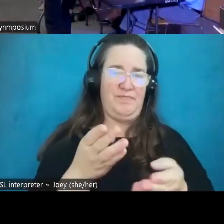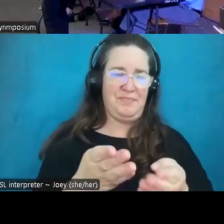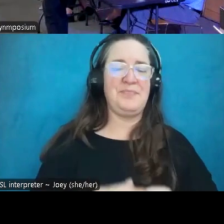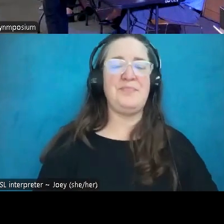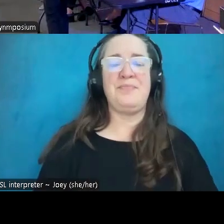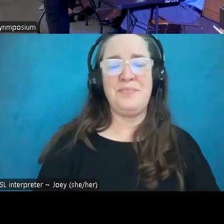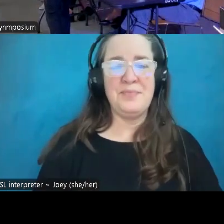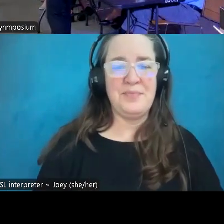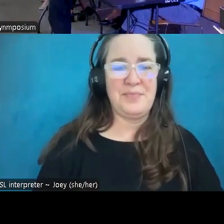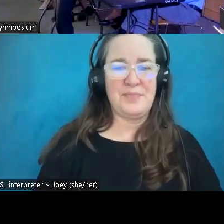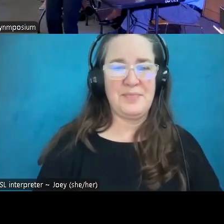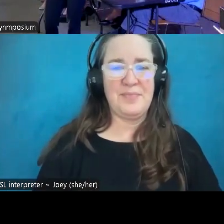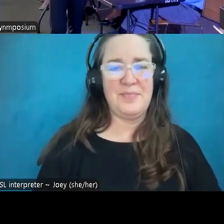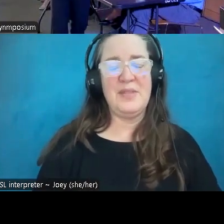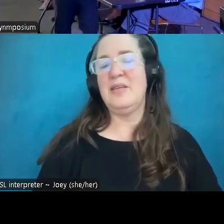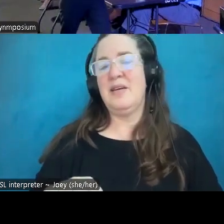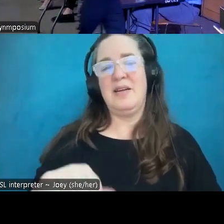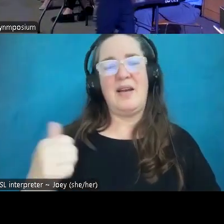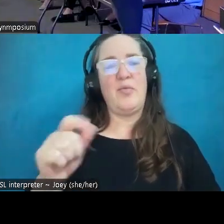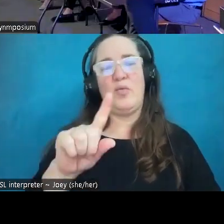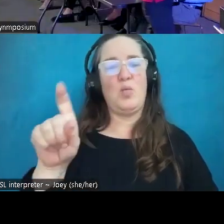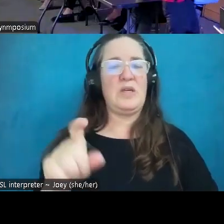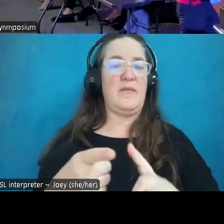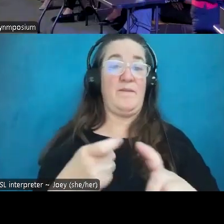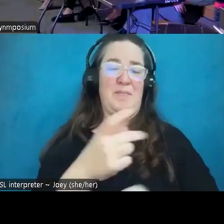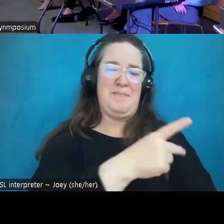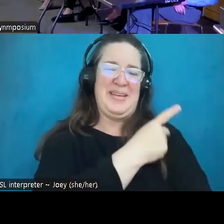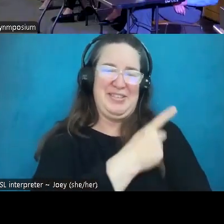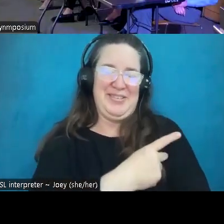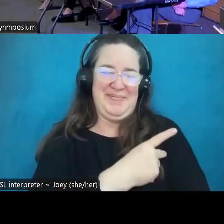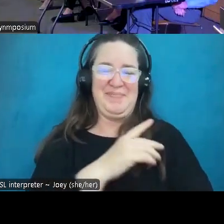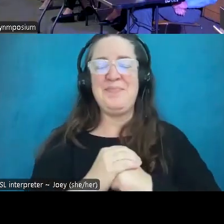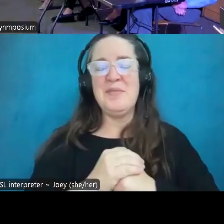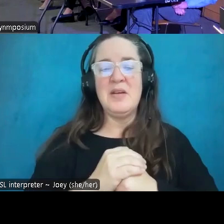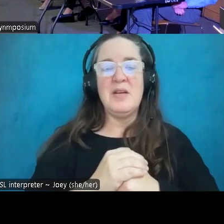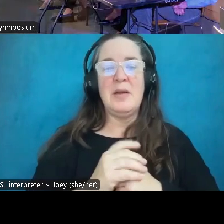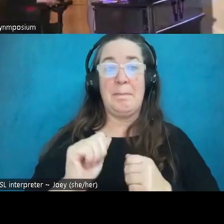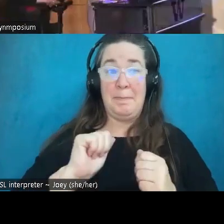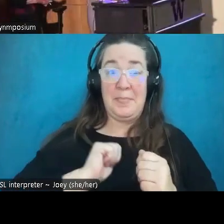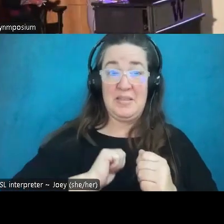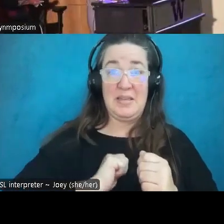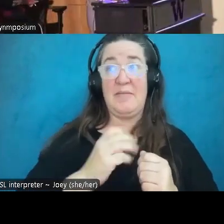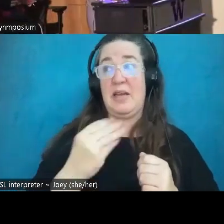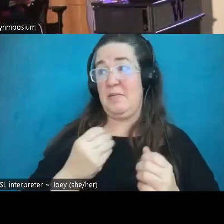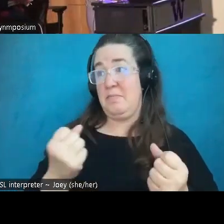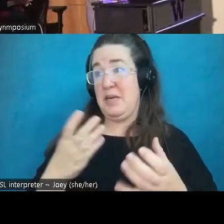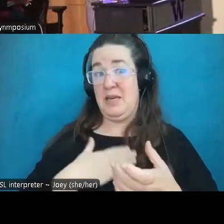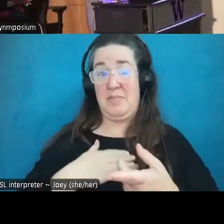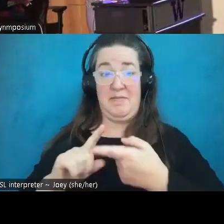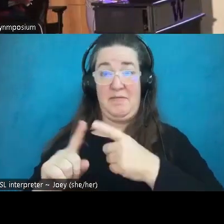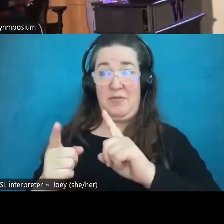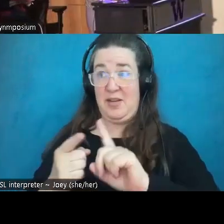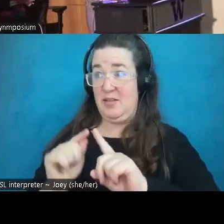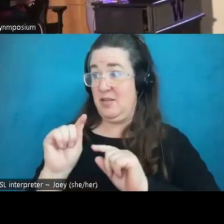Hi, another question from a patient. I'm seeing myself and a lot of my friends go through